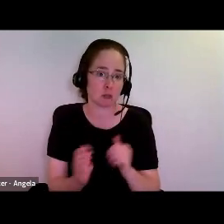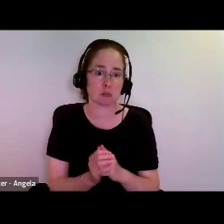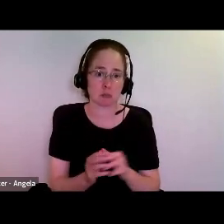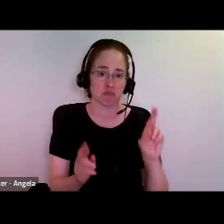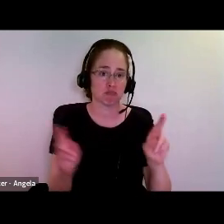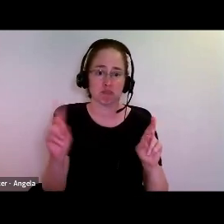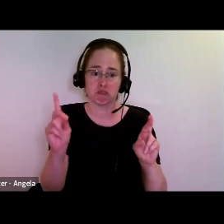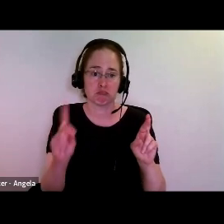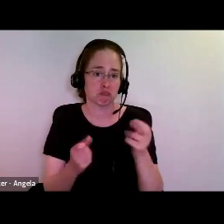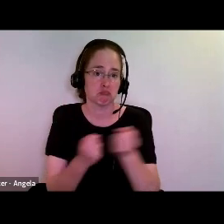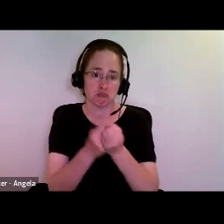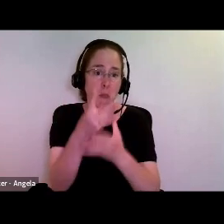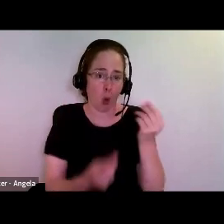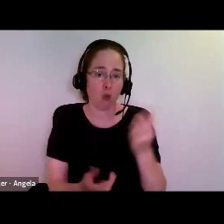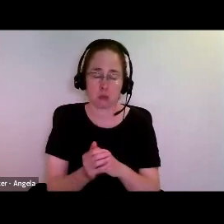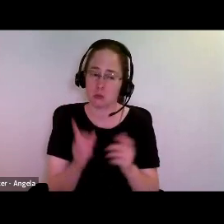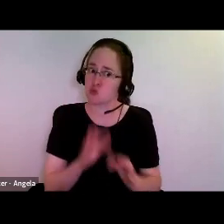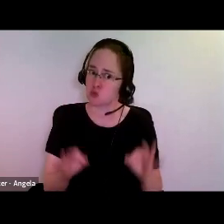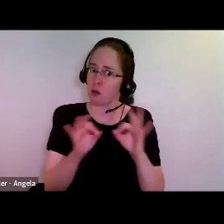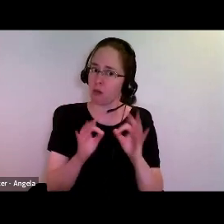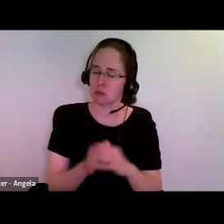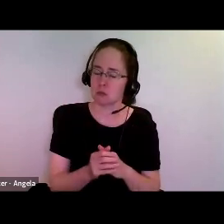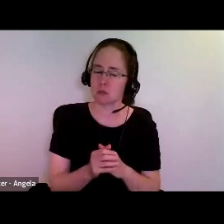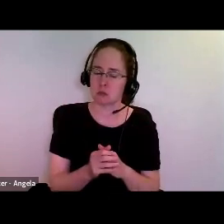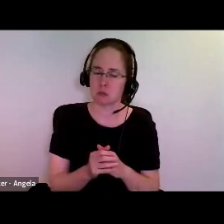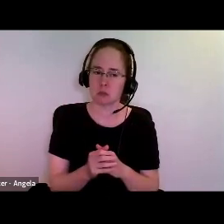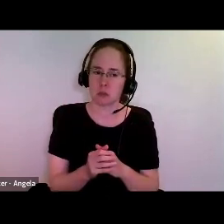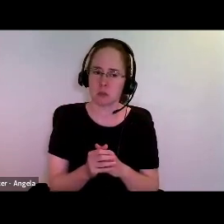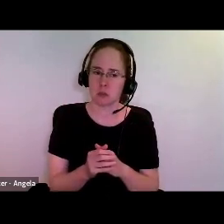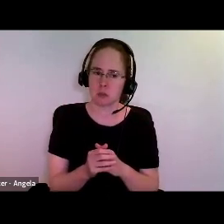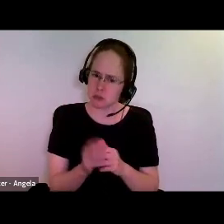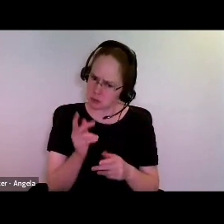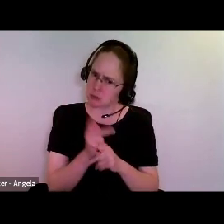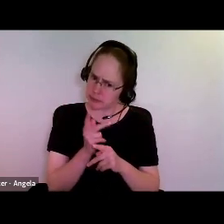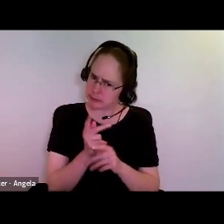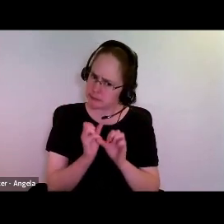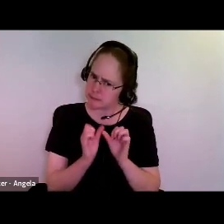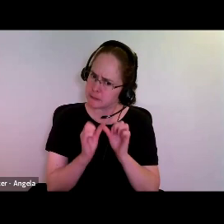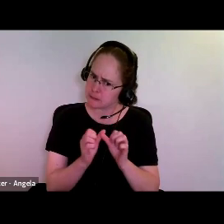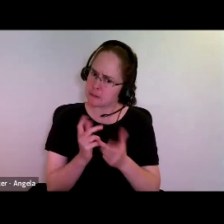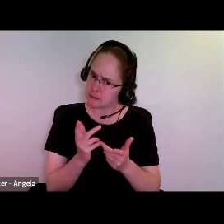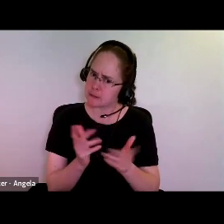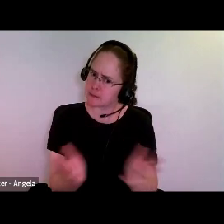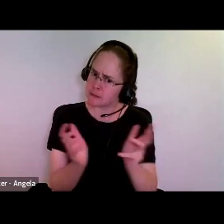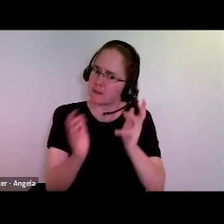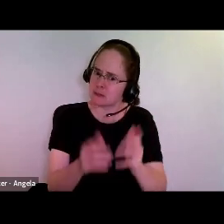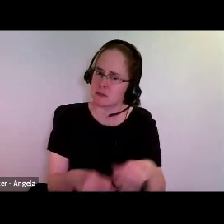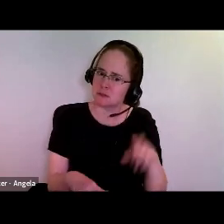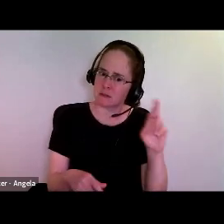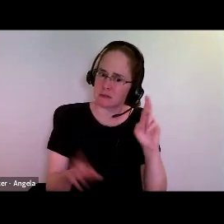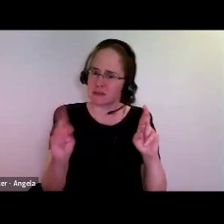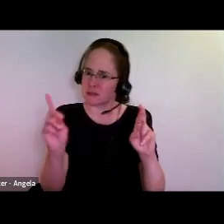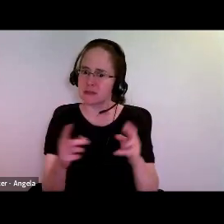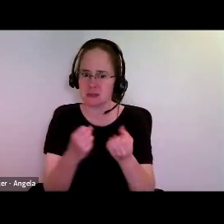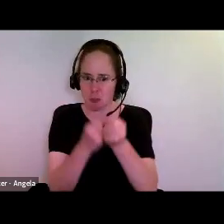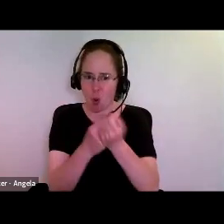I think that's critical, and it's important to keep nurturing that bipartisan support, because